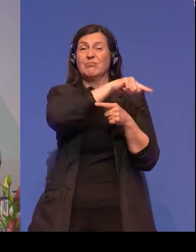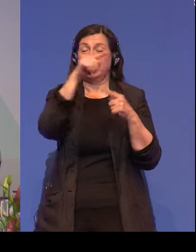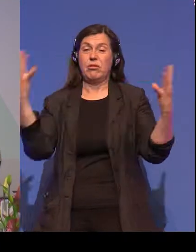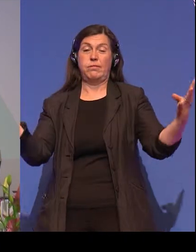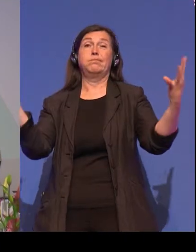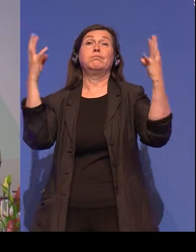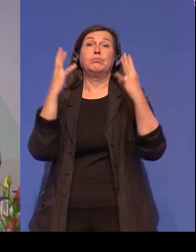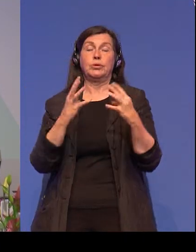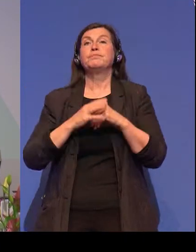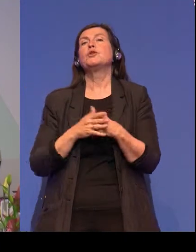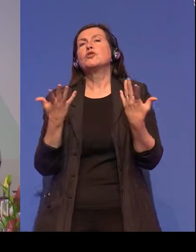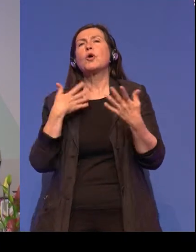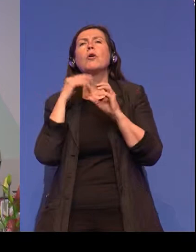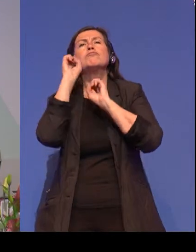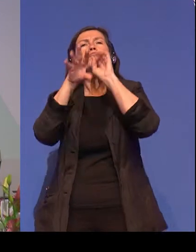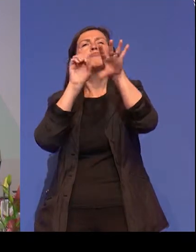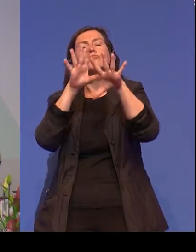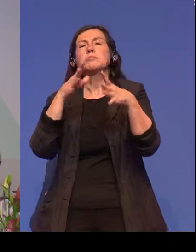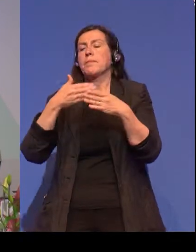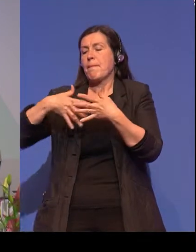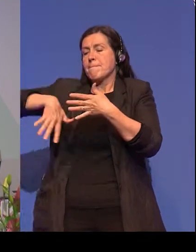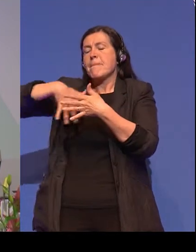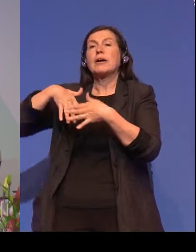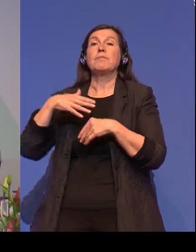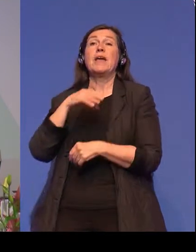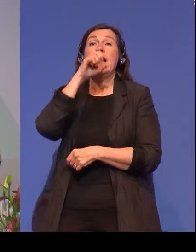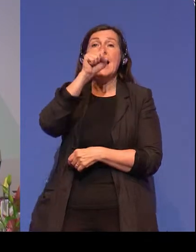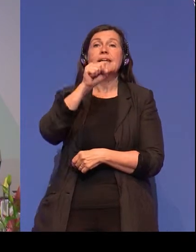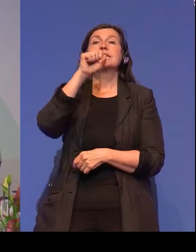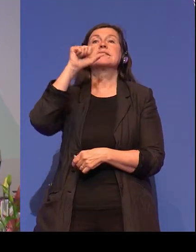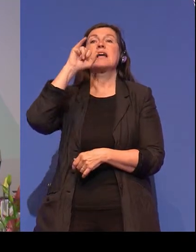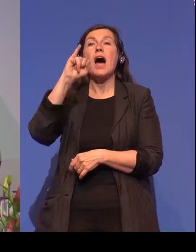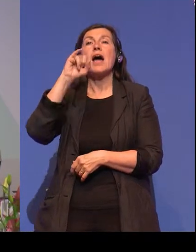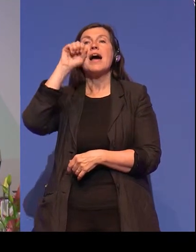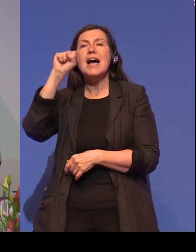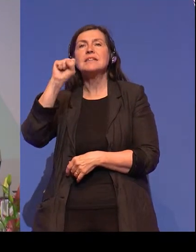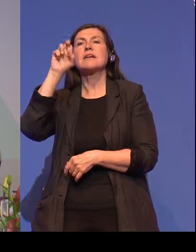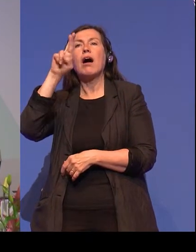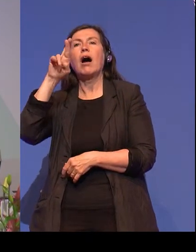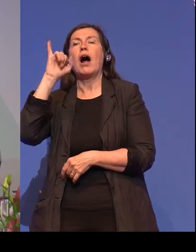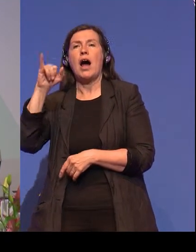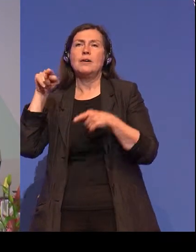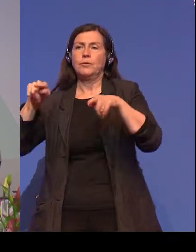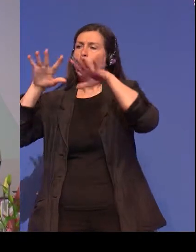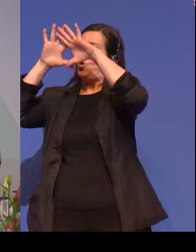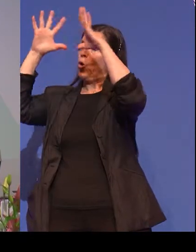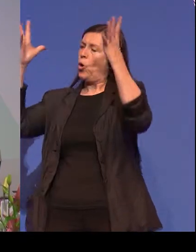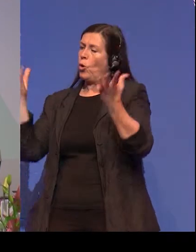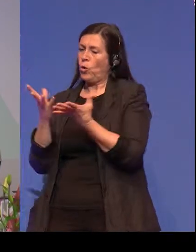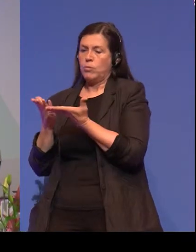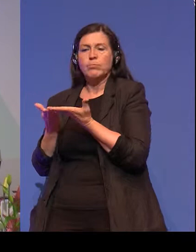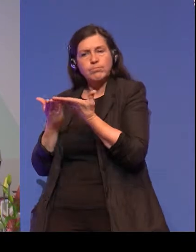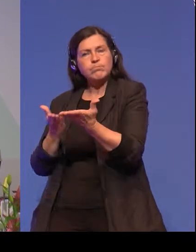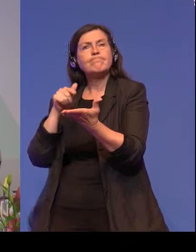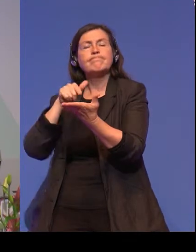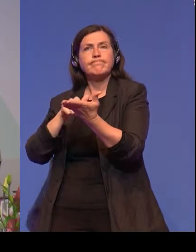gentlemen, by way of background, SISRI is an initiative of the Global Facility for the